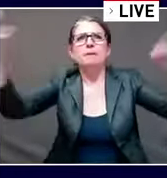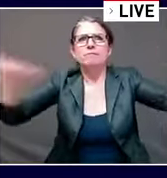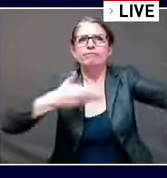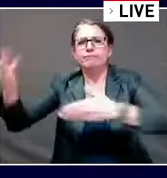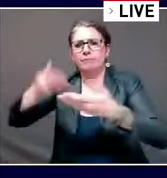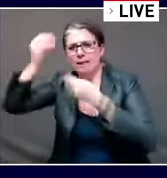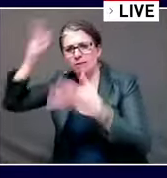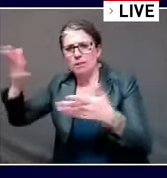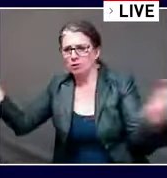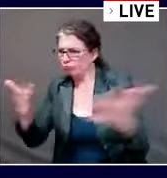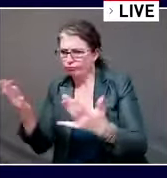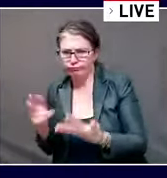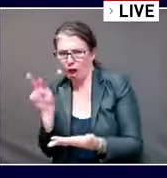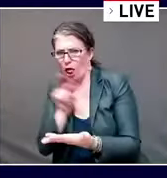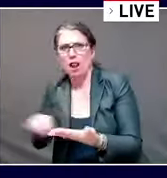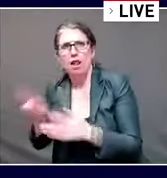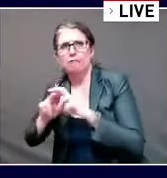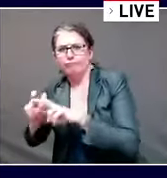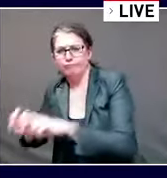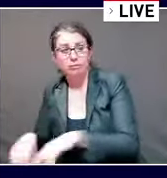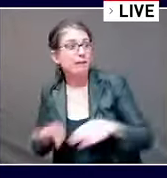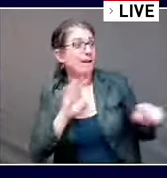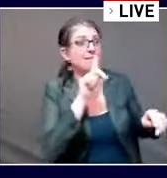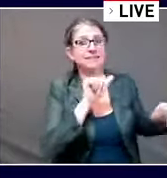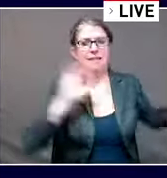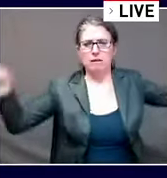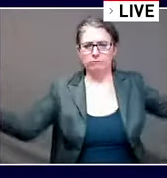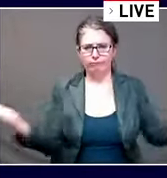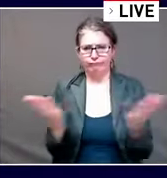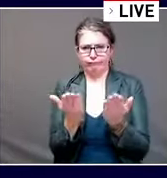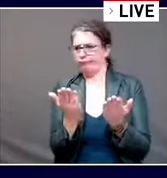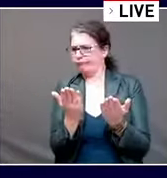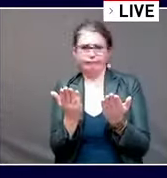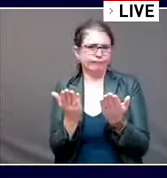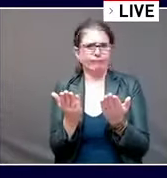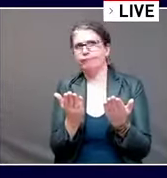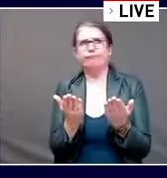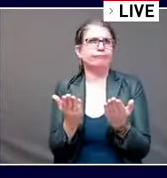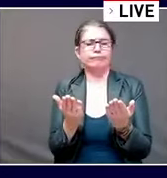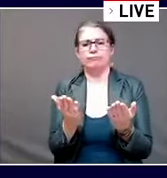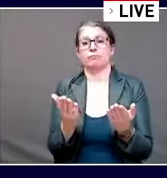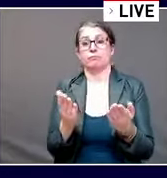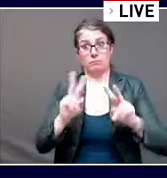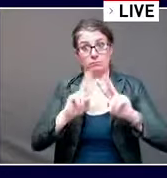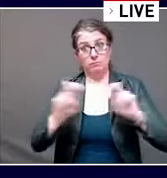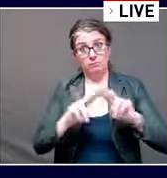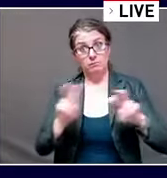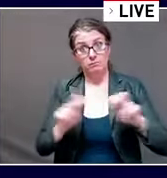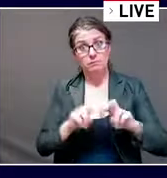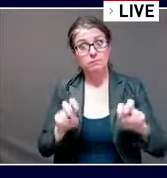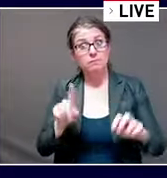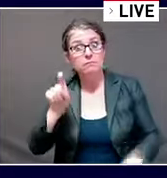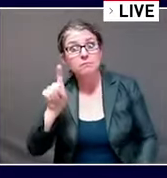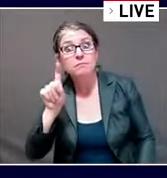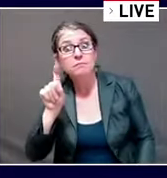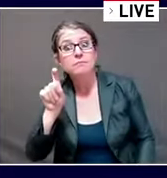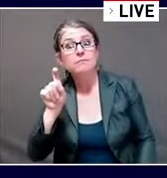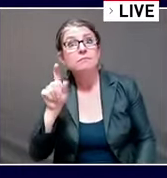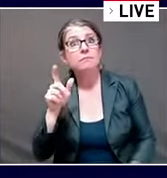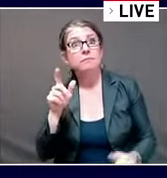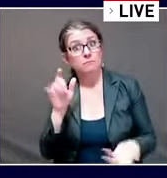best suited. So going back to Evan's question, this is how we will start to have conversations. Which vaccine works for kids under